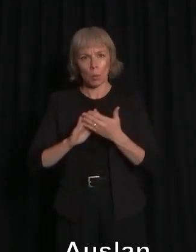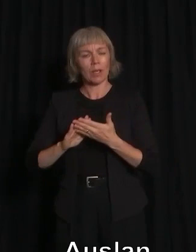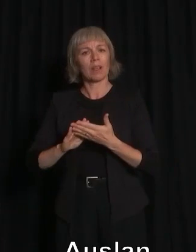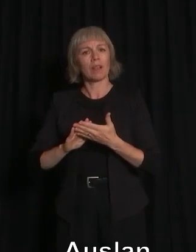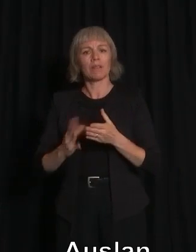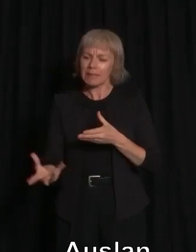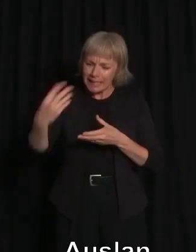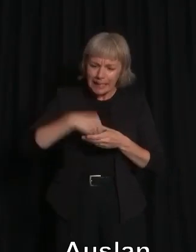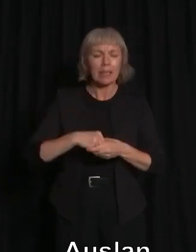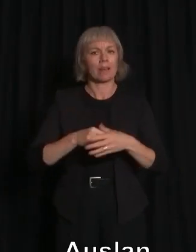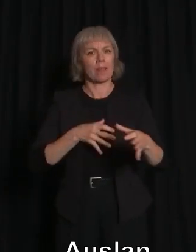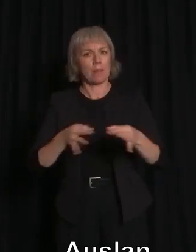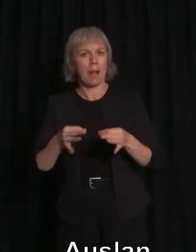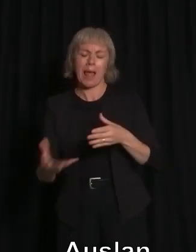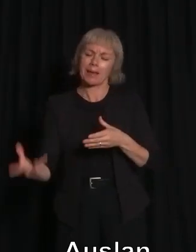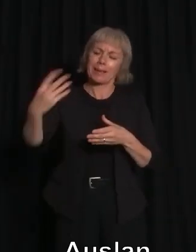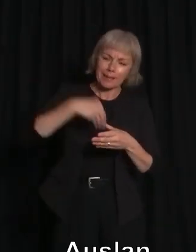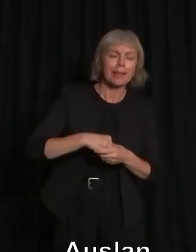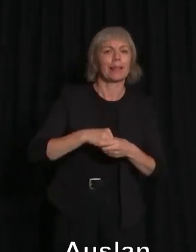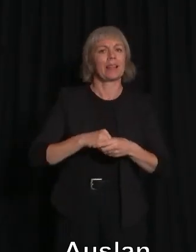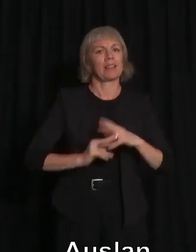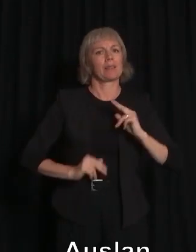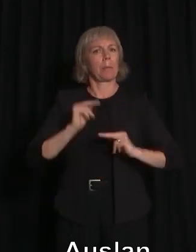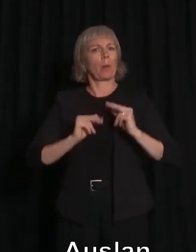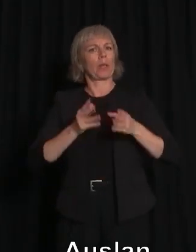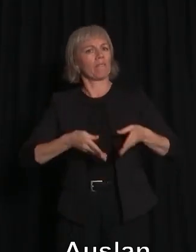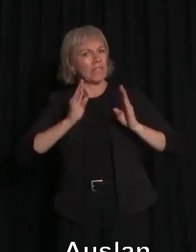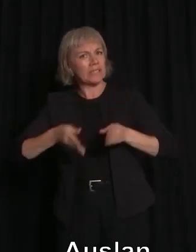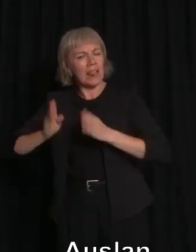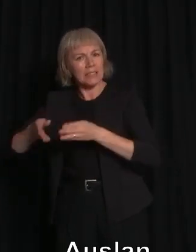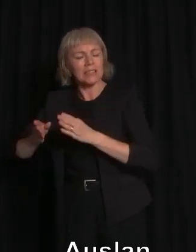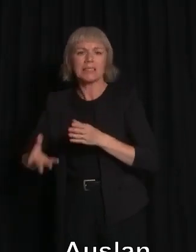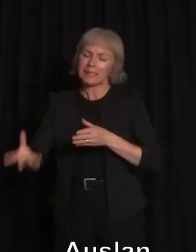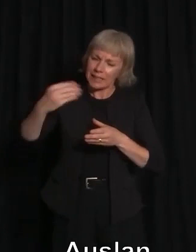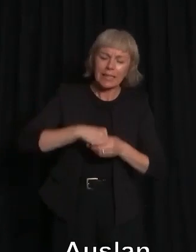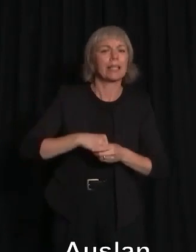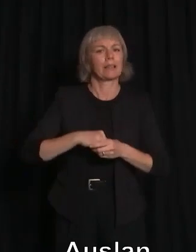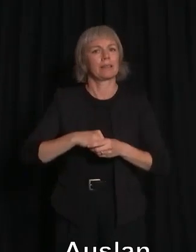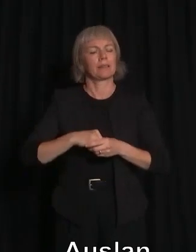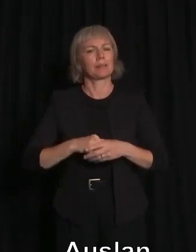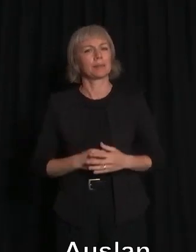implementation, and evaluation of those facilities. I have